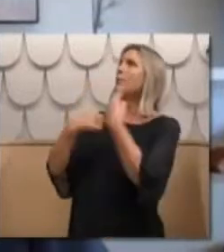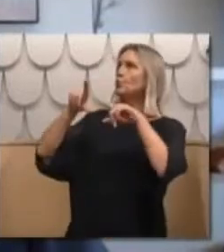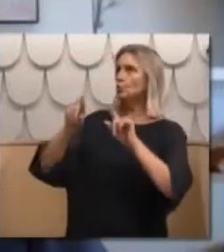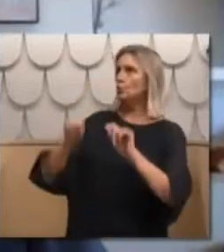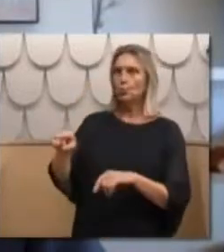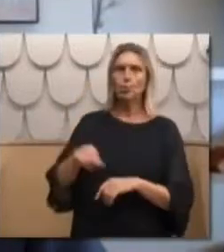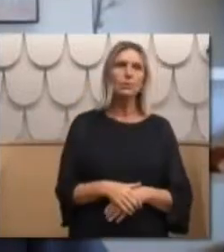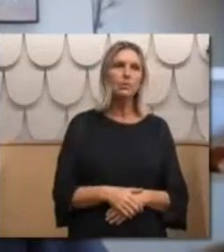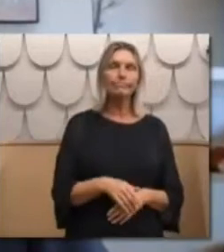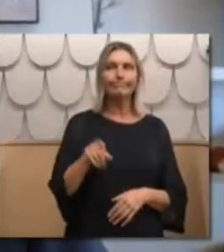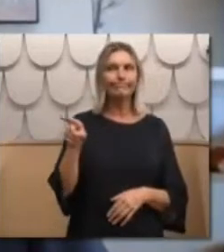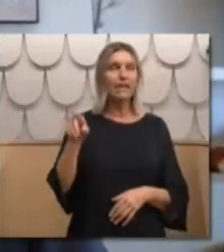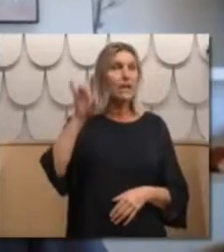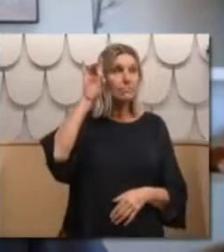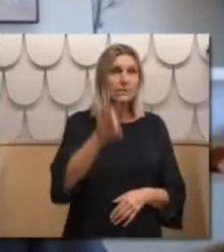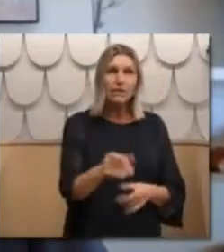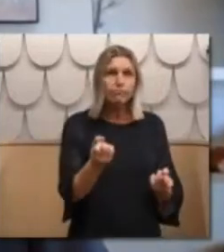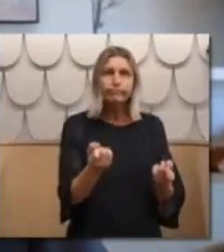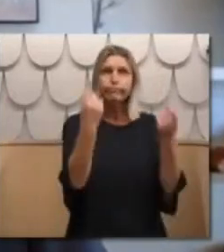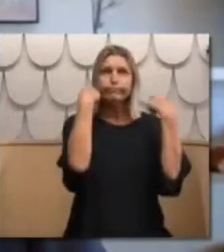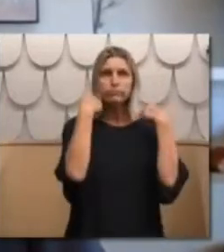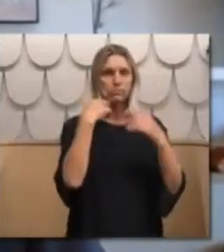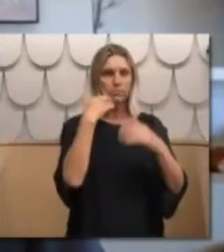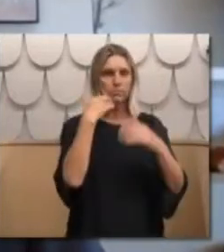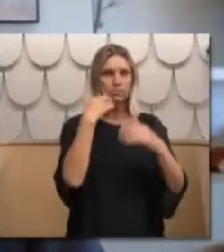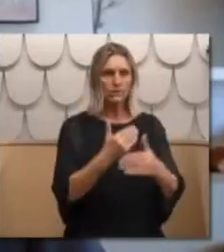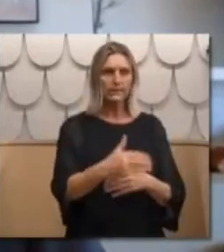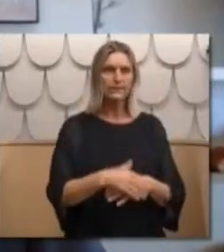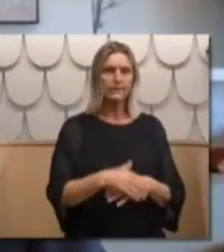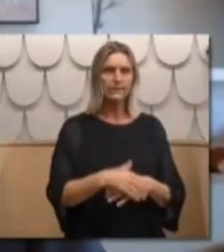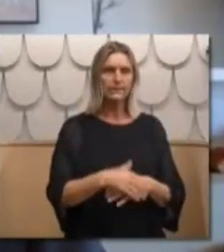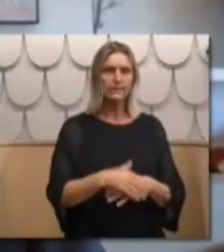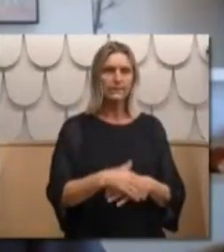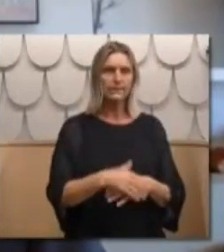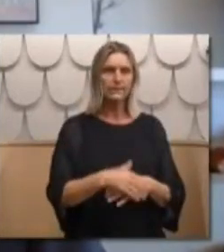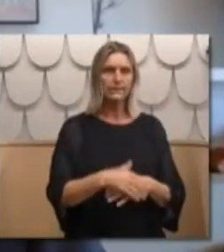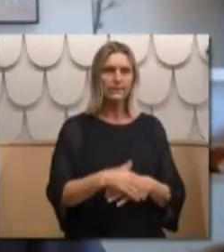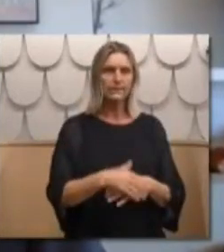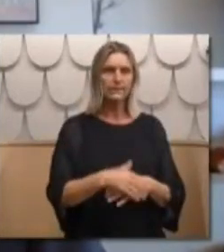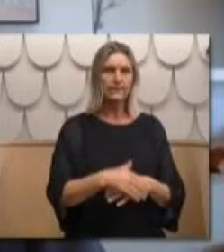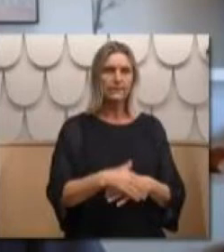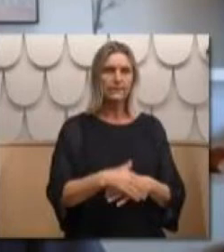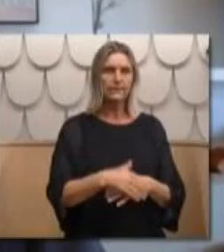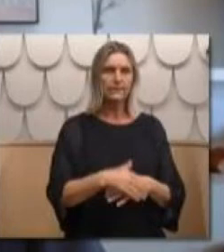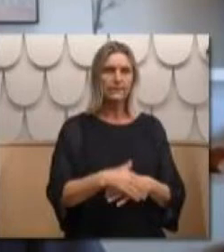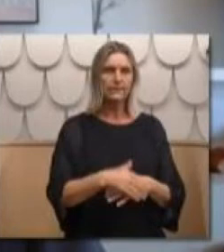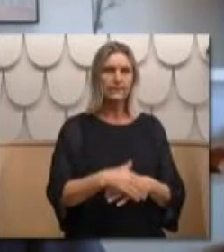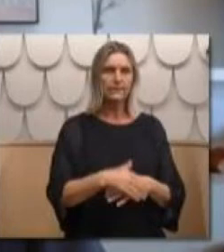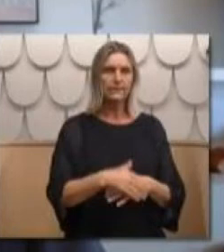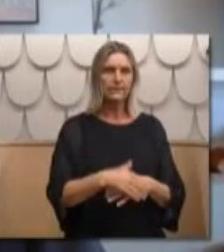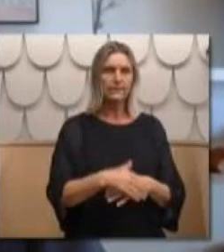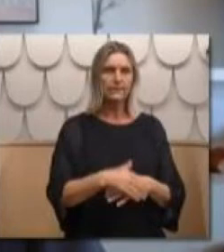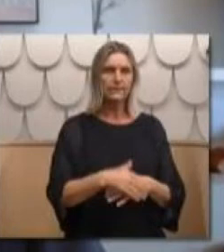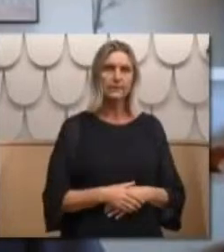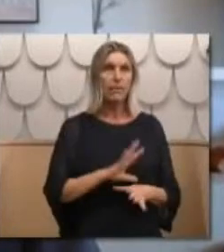A man who is incapable of understanding this process and meaningfully engaging with it. Hook him up to some voltage. I'm sure he'll come